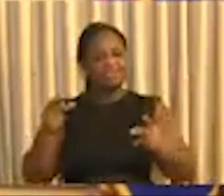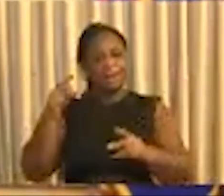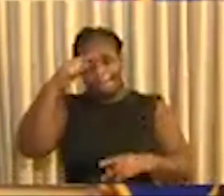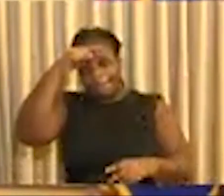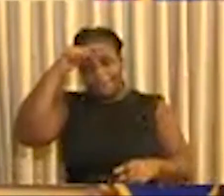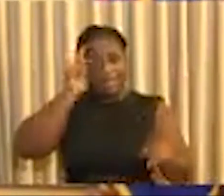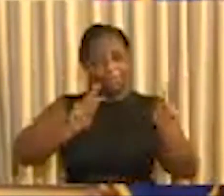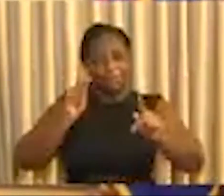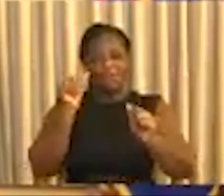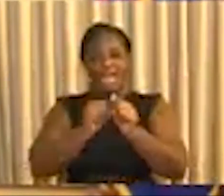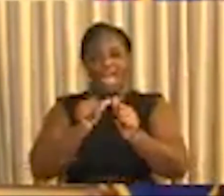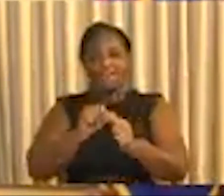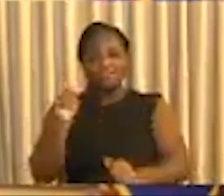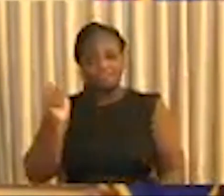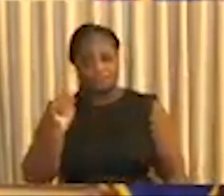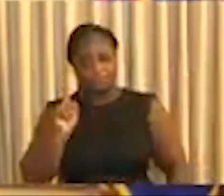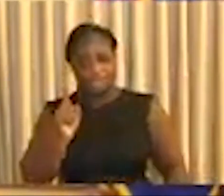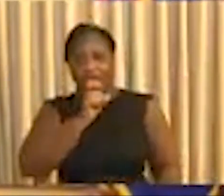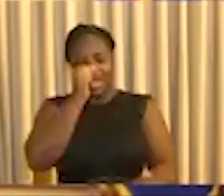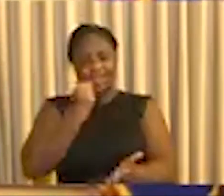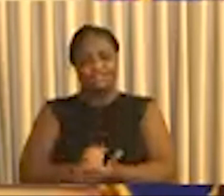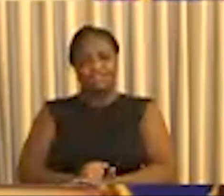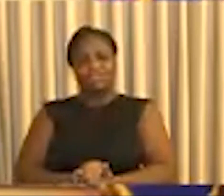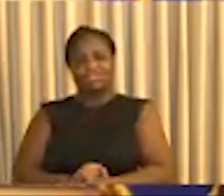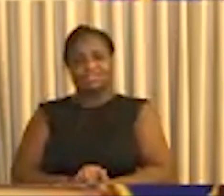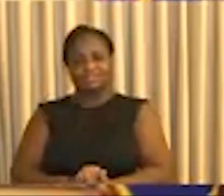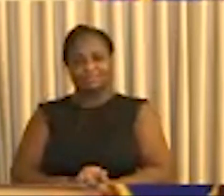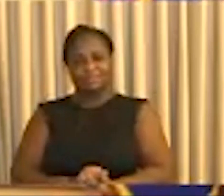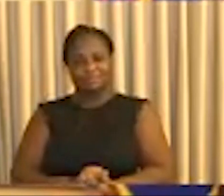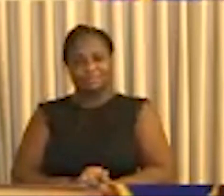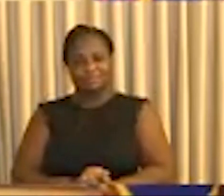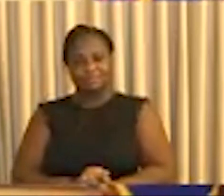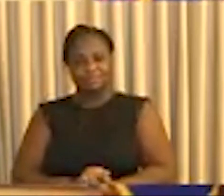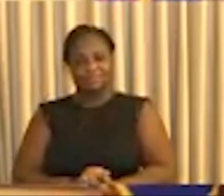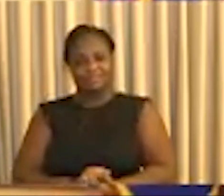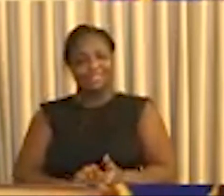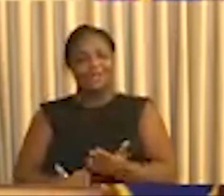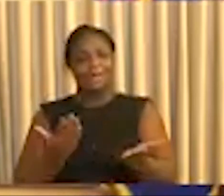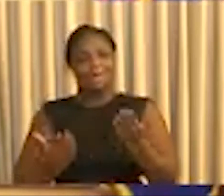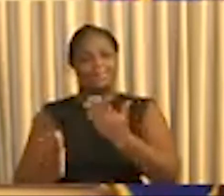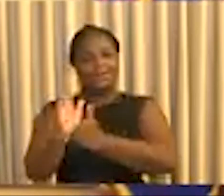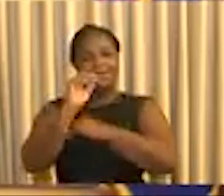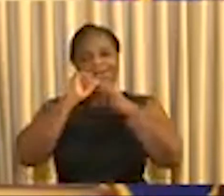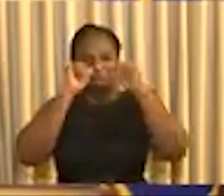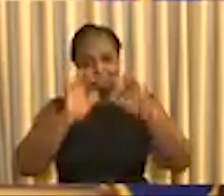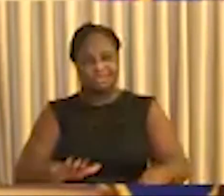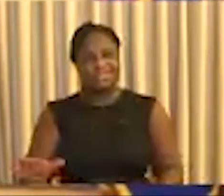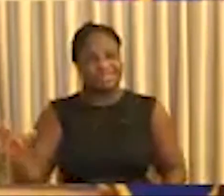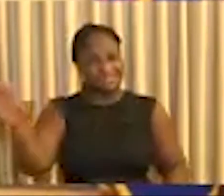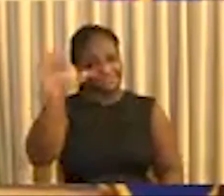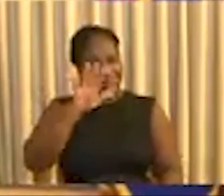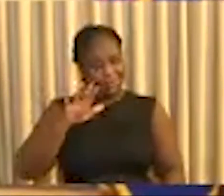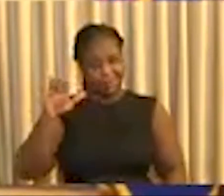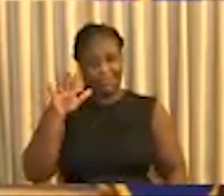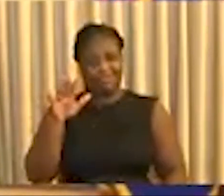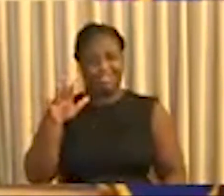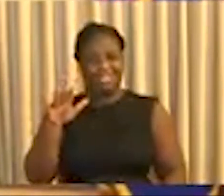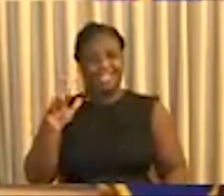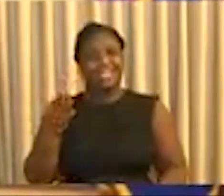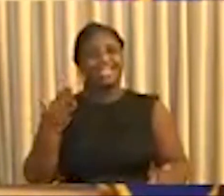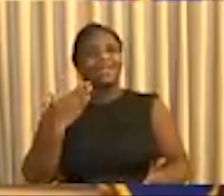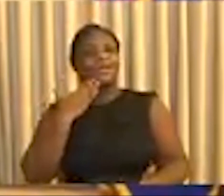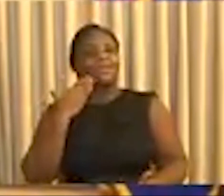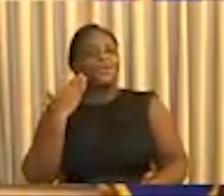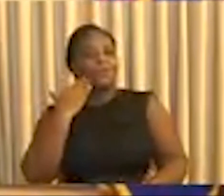black people everywhere are assured. May God bless us all and